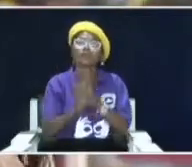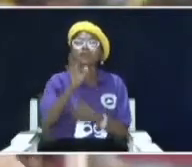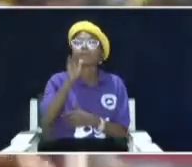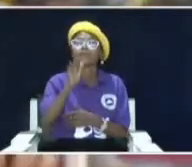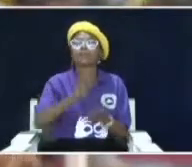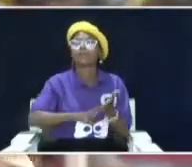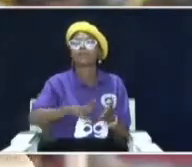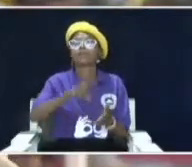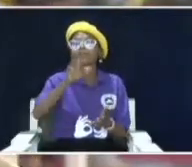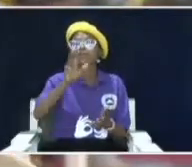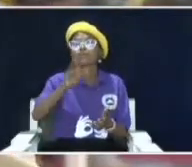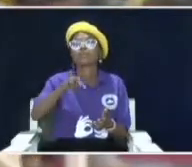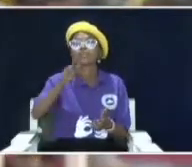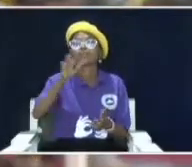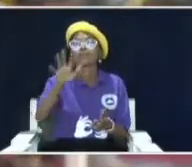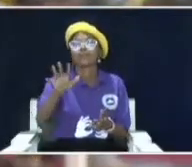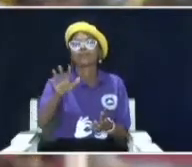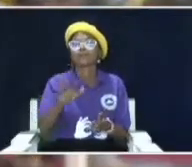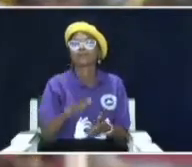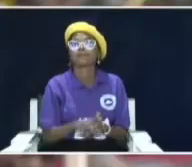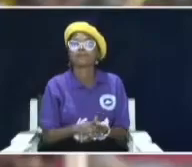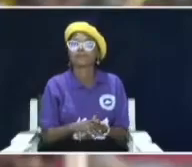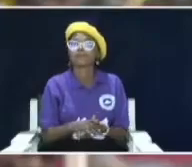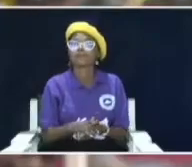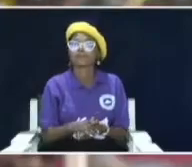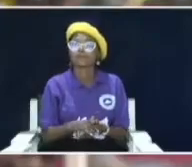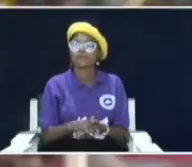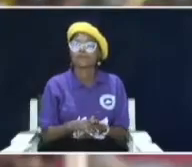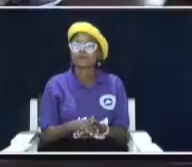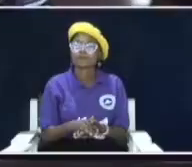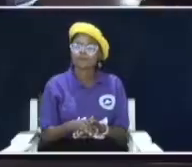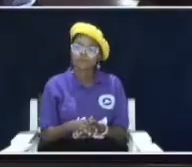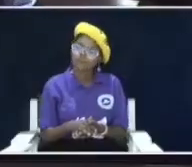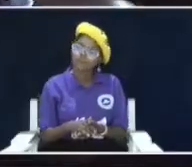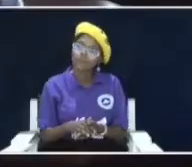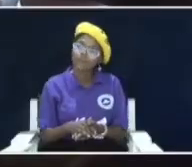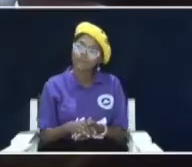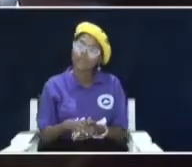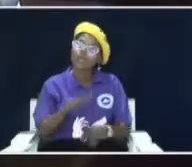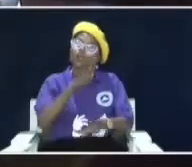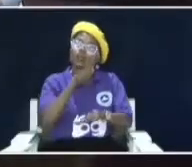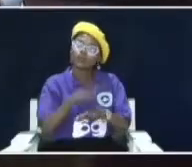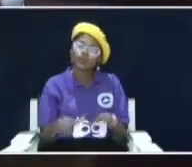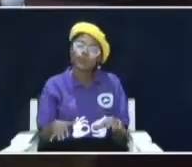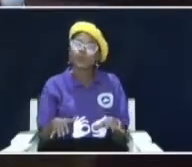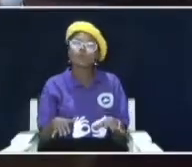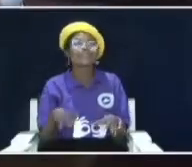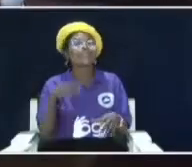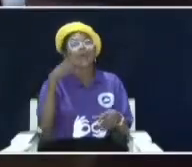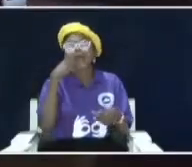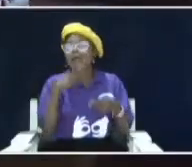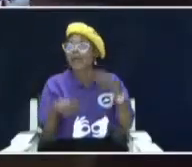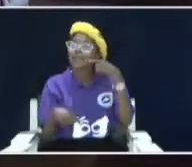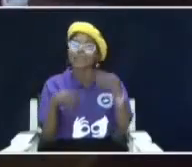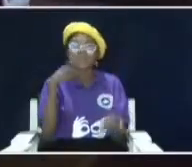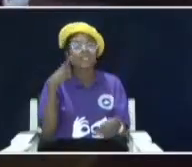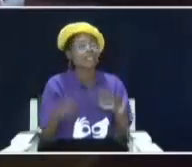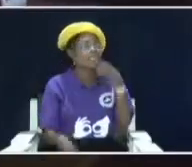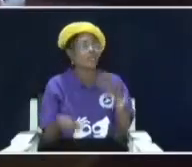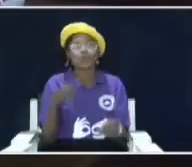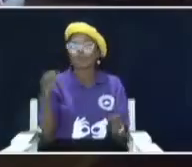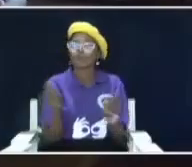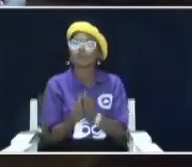verse 25. Matthew 16, verse 25. Don't argue with God.